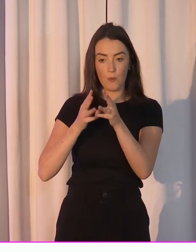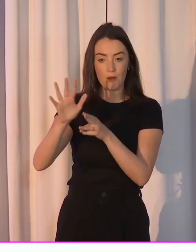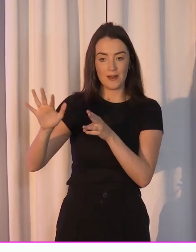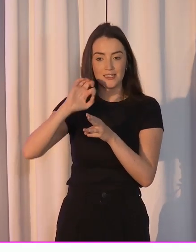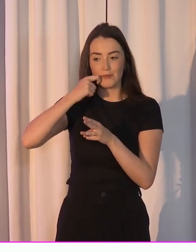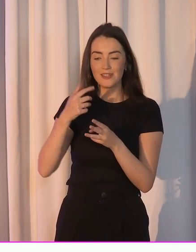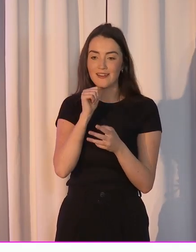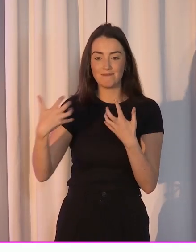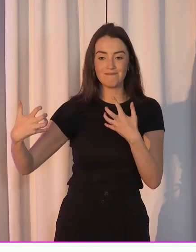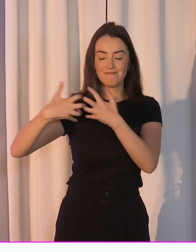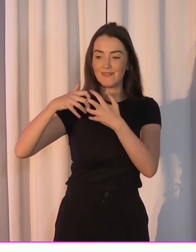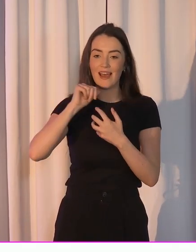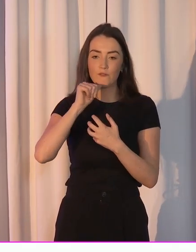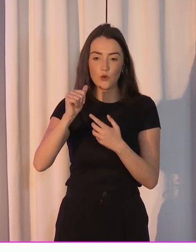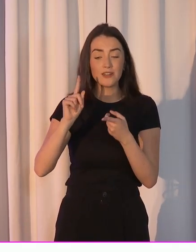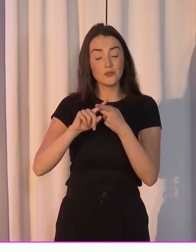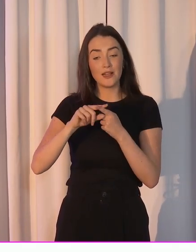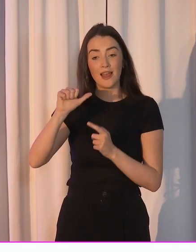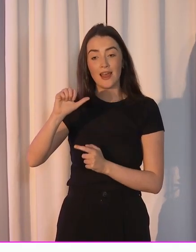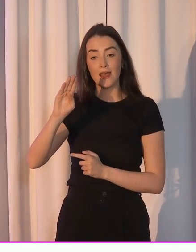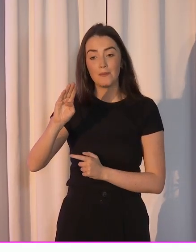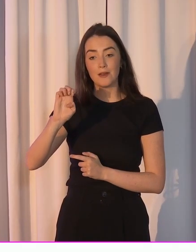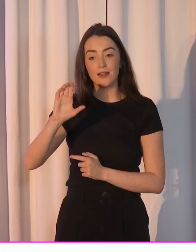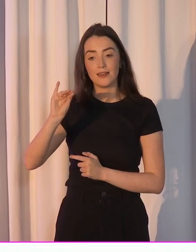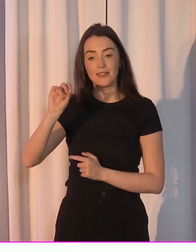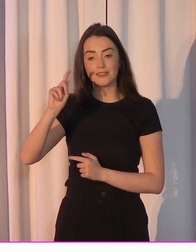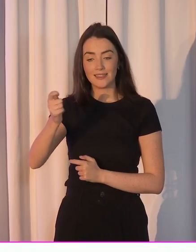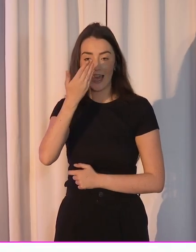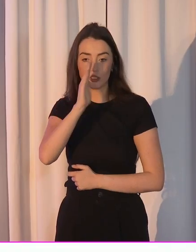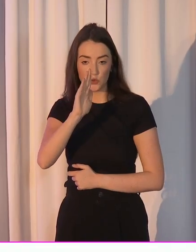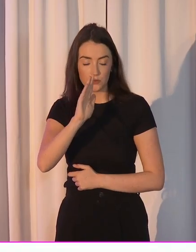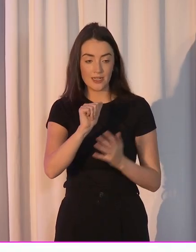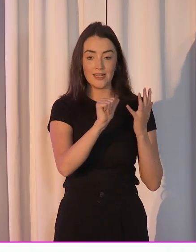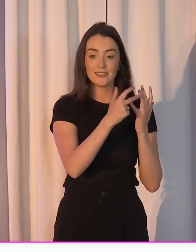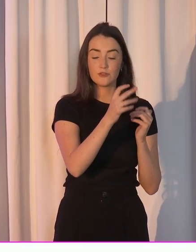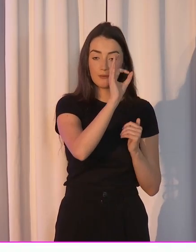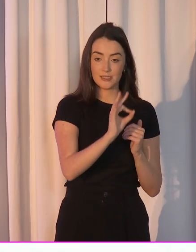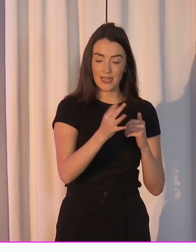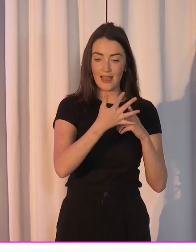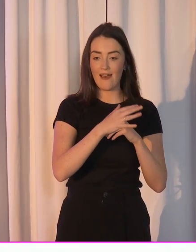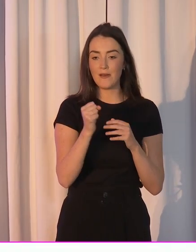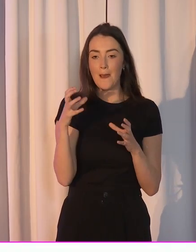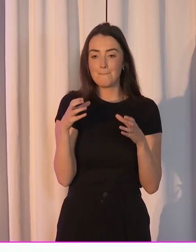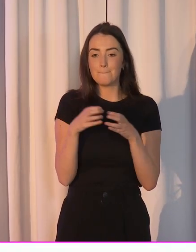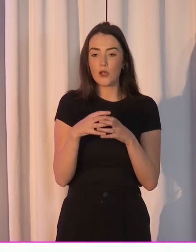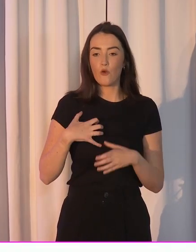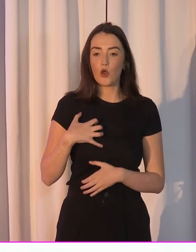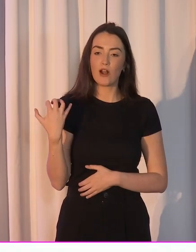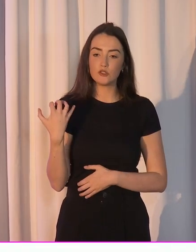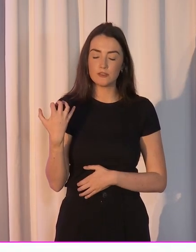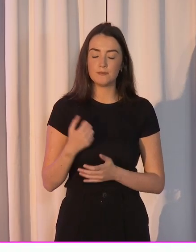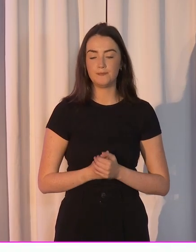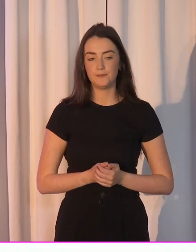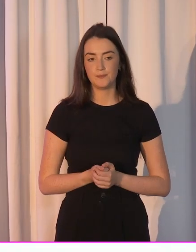lack of accommodations and ableist attitudes, while 63% report facing microaggressions. The impact extends